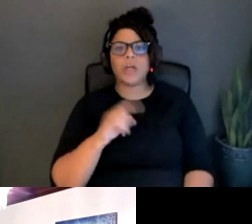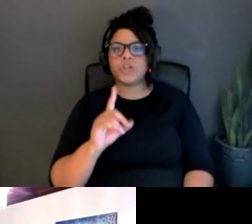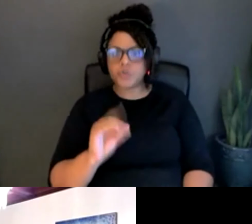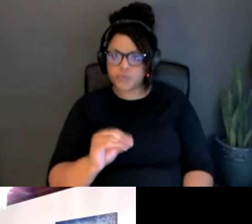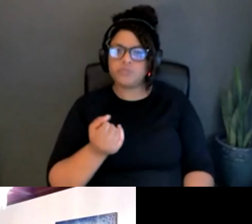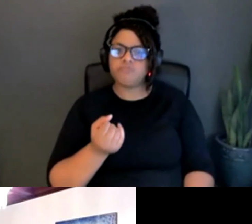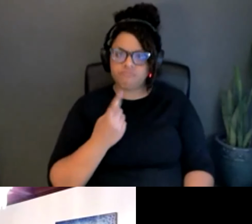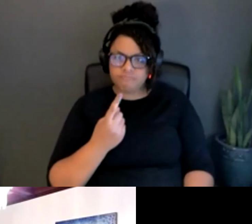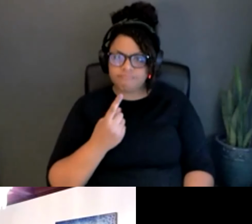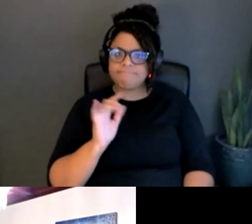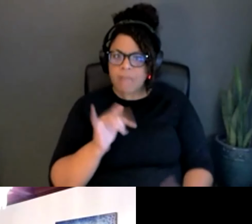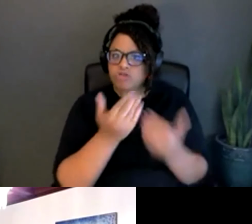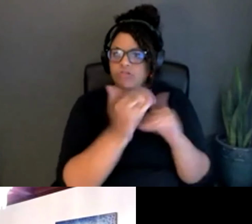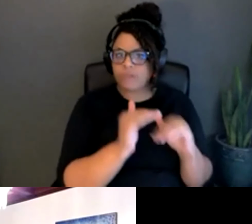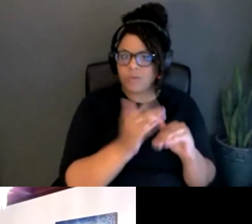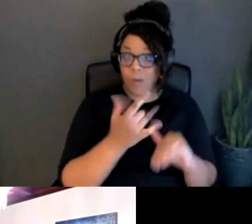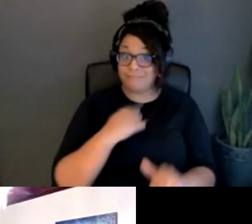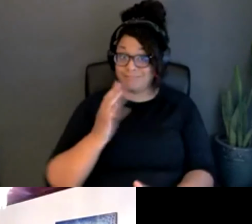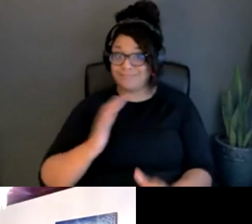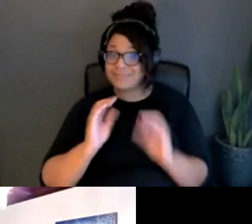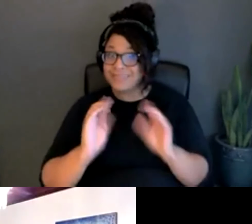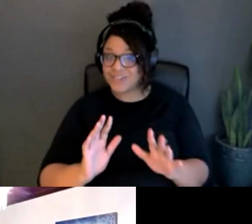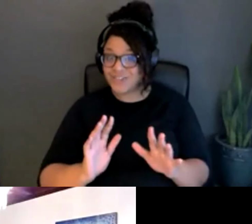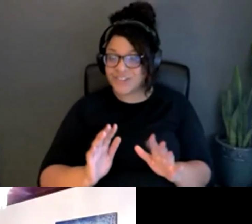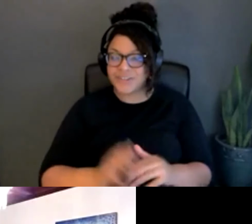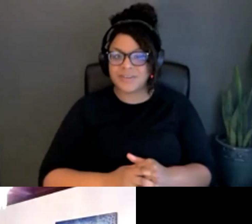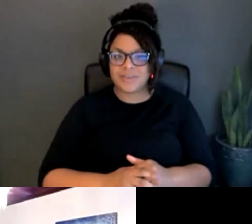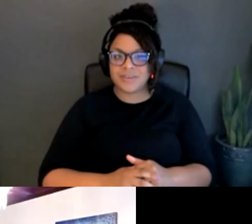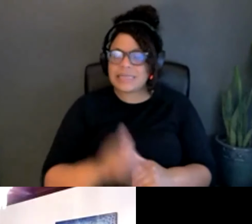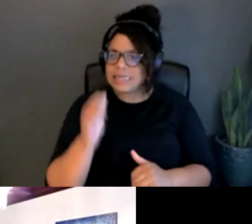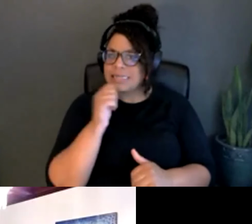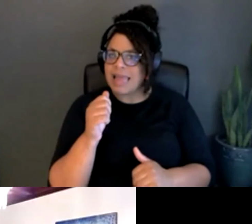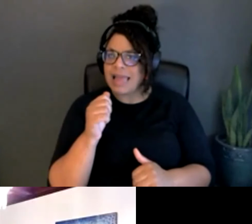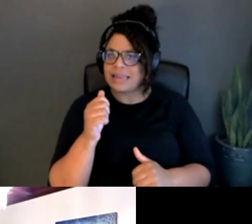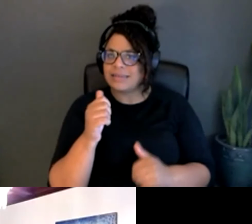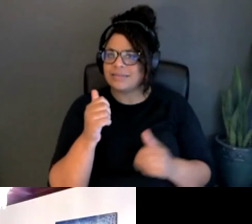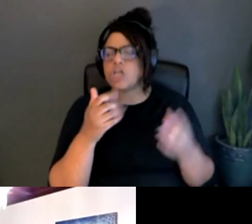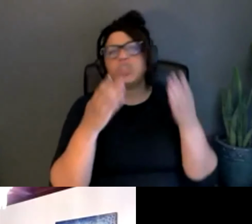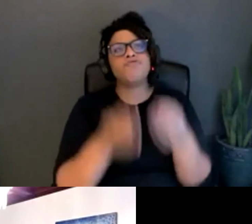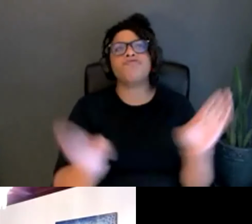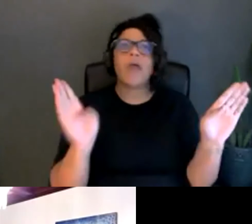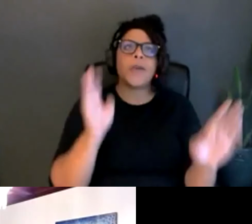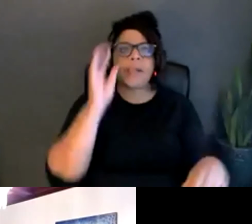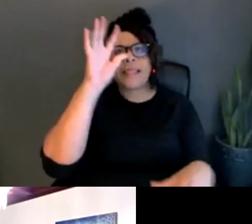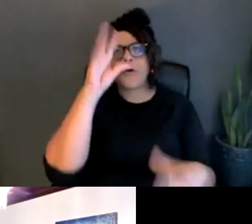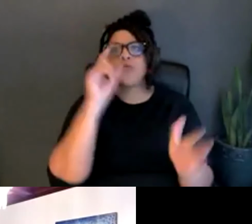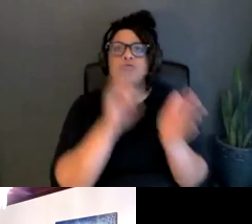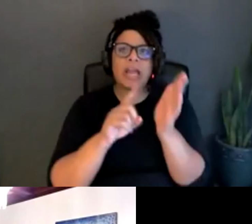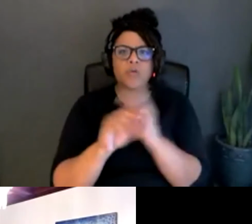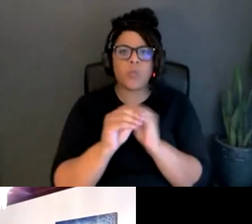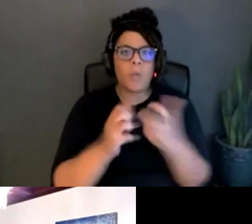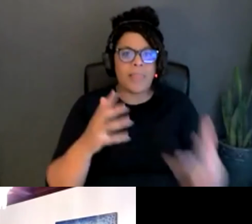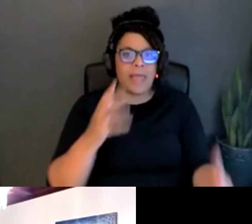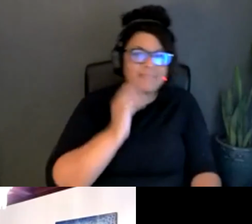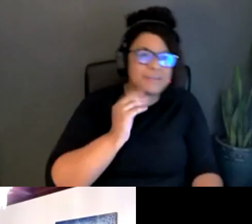understand the constraints because I was a teacher. I'm not a generalist in the sense that I'm just talking theory and research with no practice,